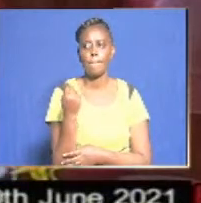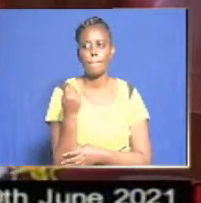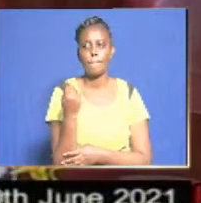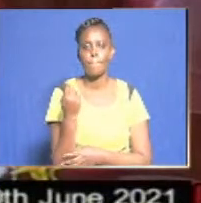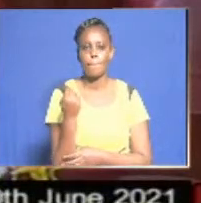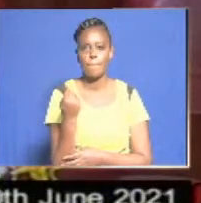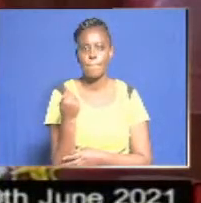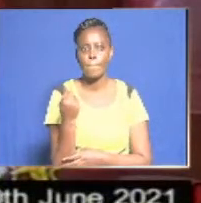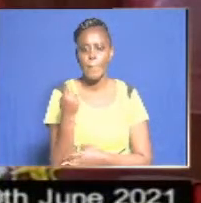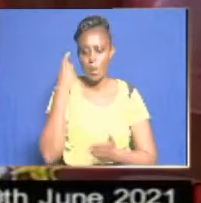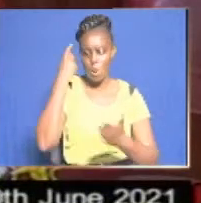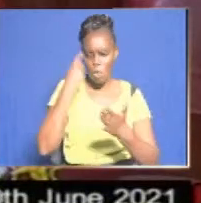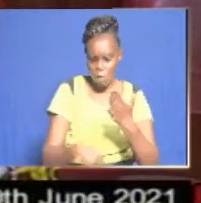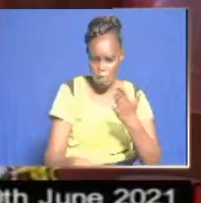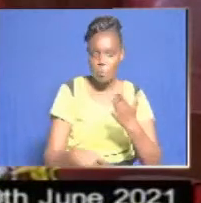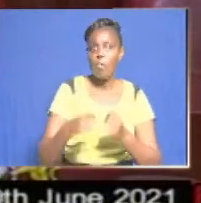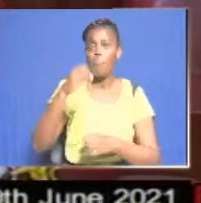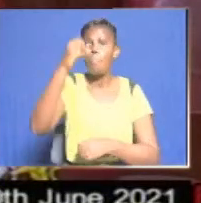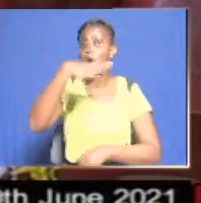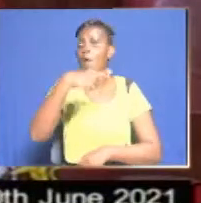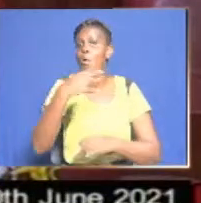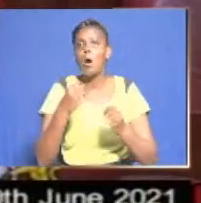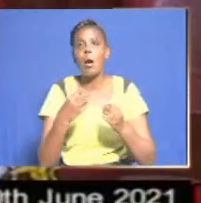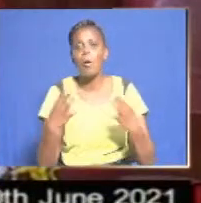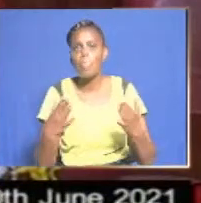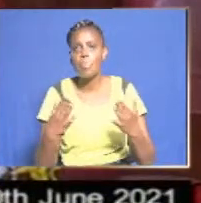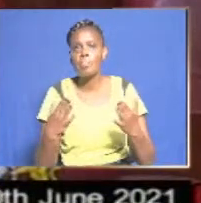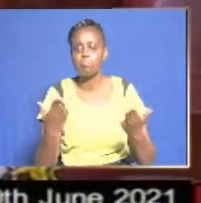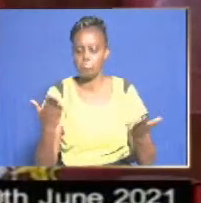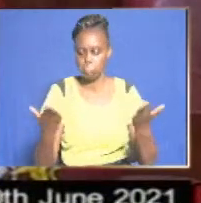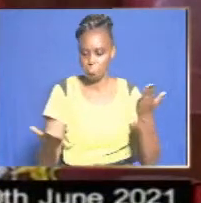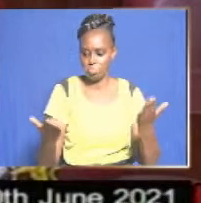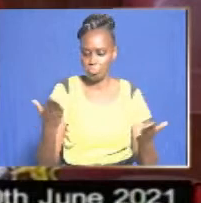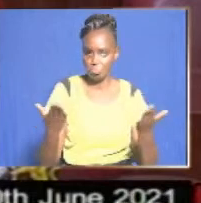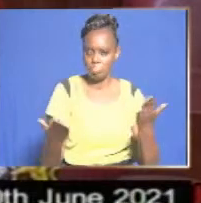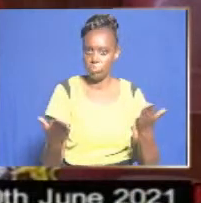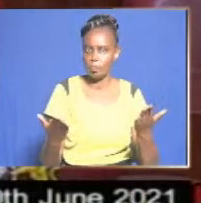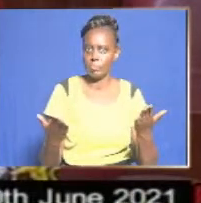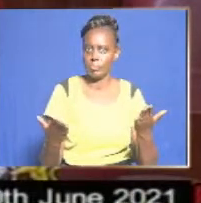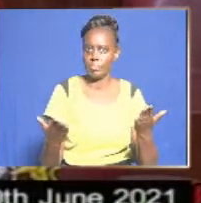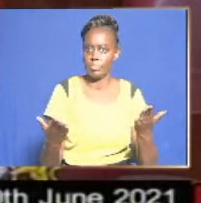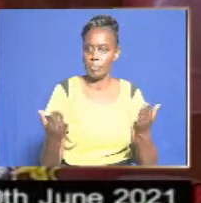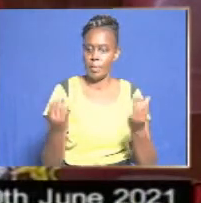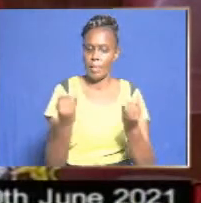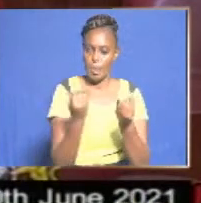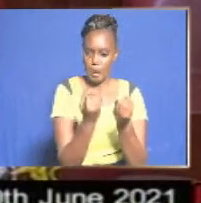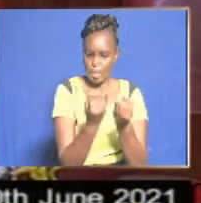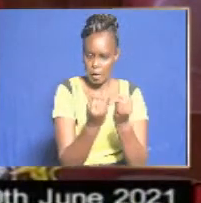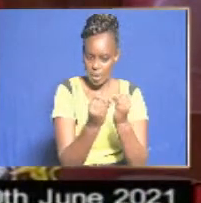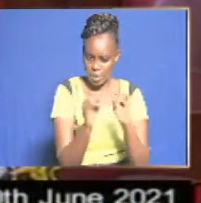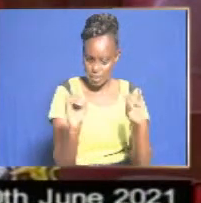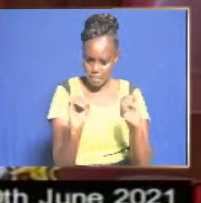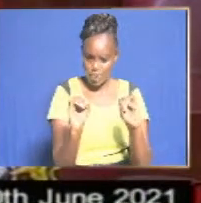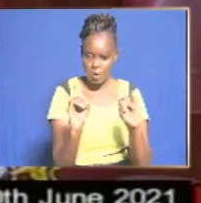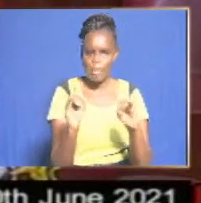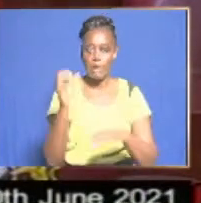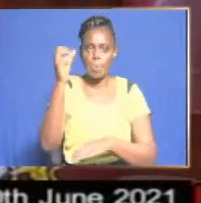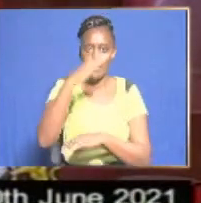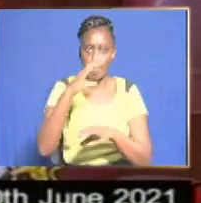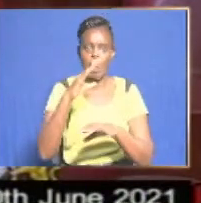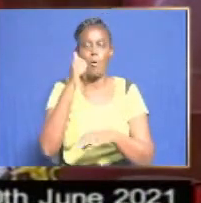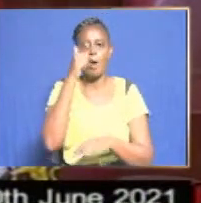the cost of power vis-a-vis what this independent power produces,